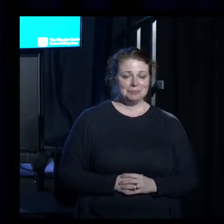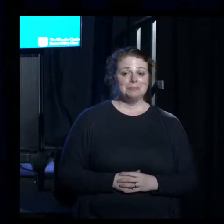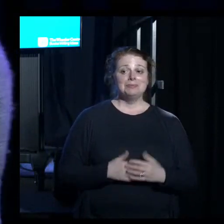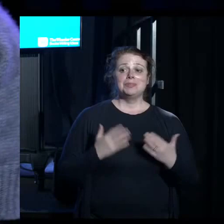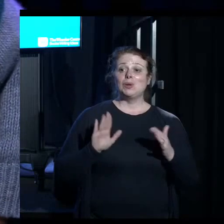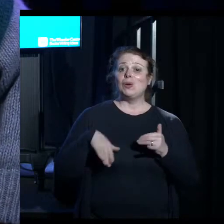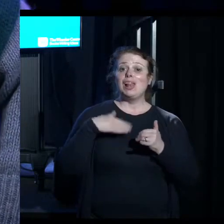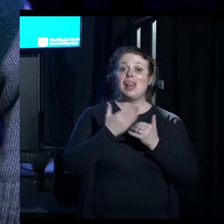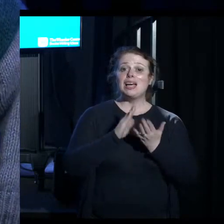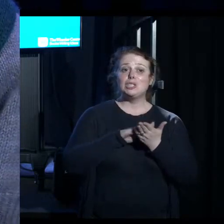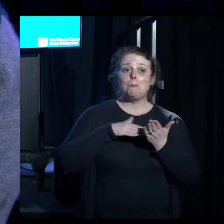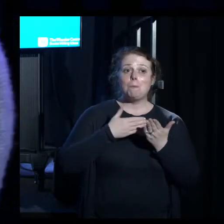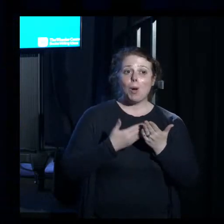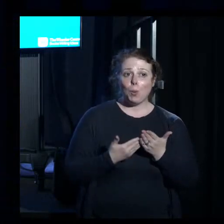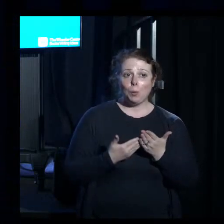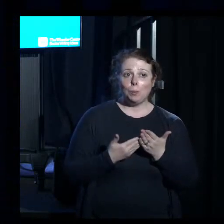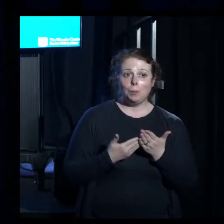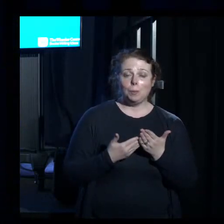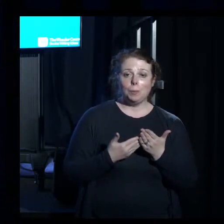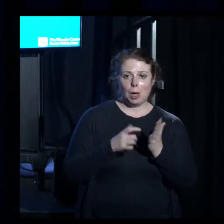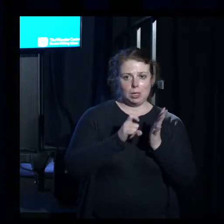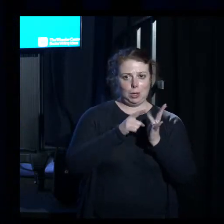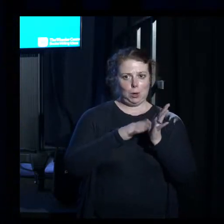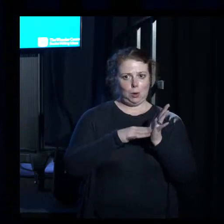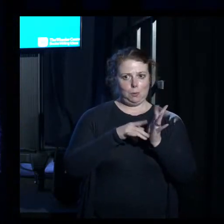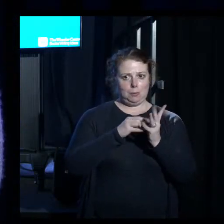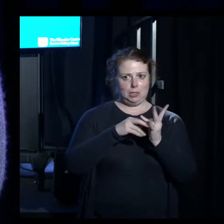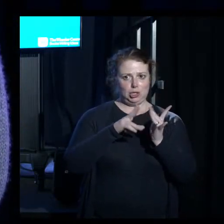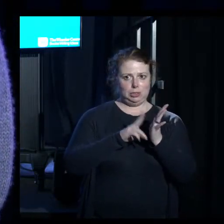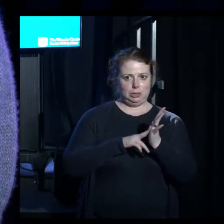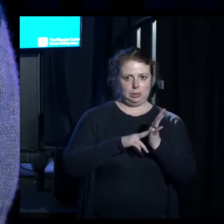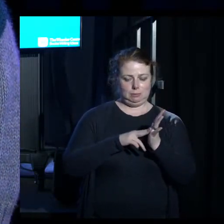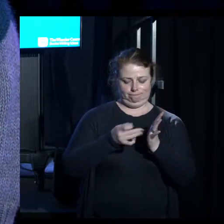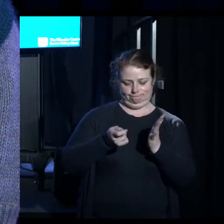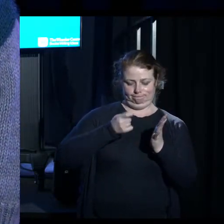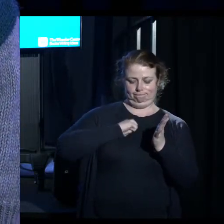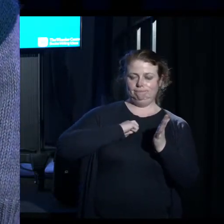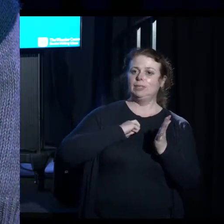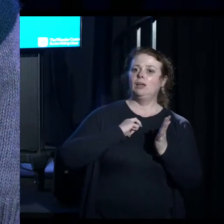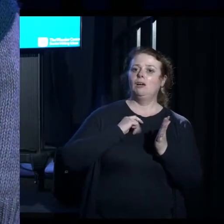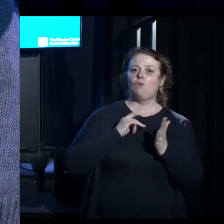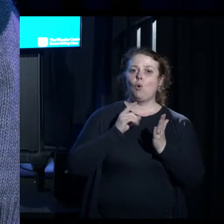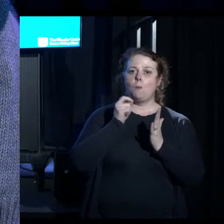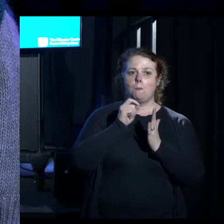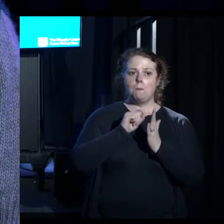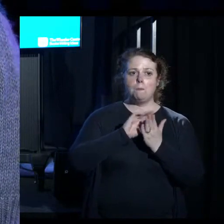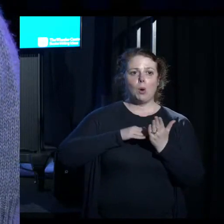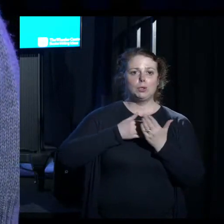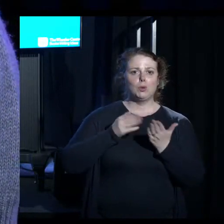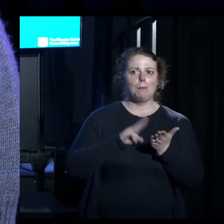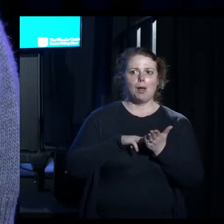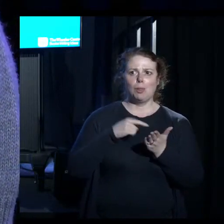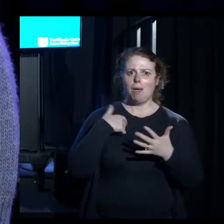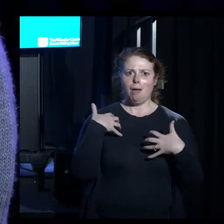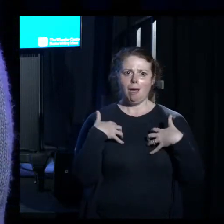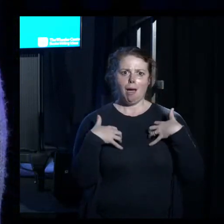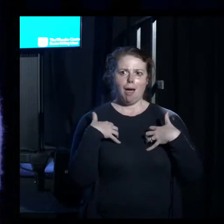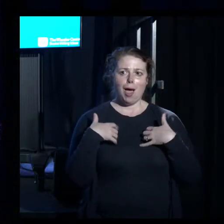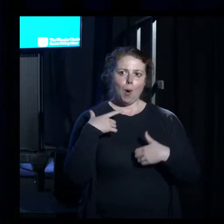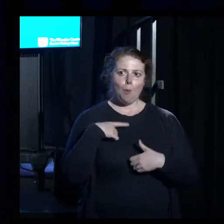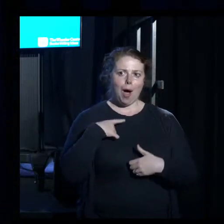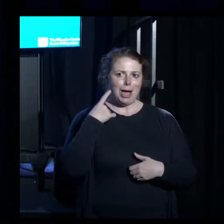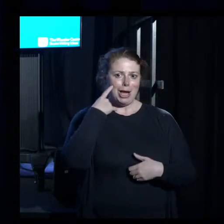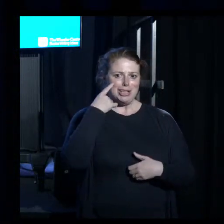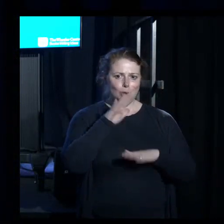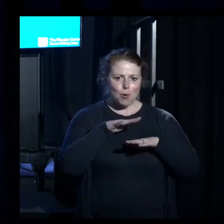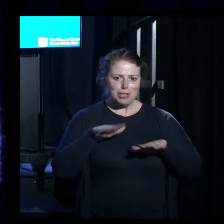So the last poem is the poem that I was commissioned to write for Poetry Month. And I got really excited because I saw a little